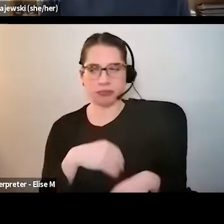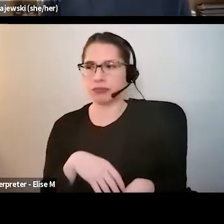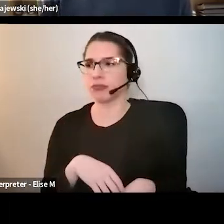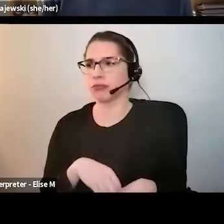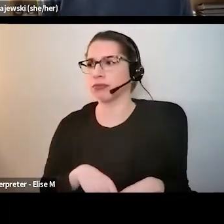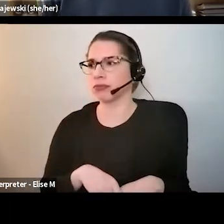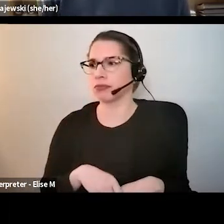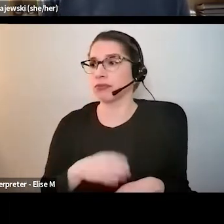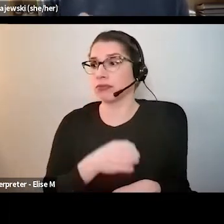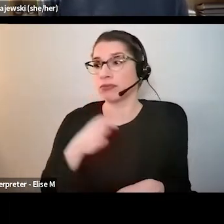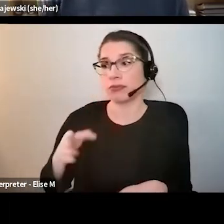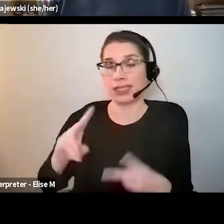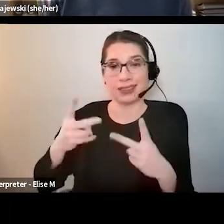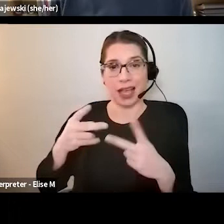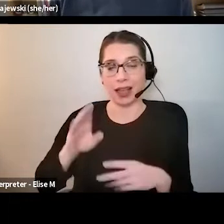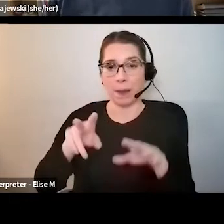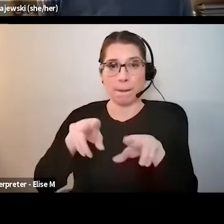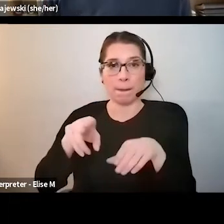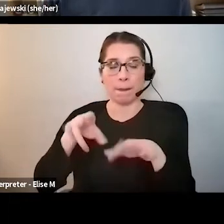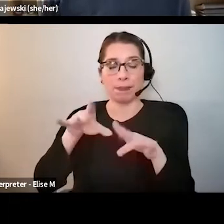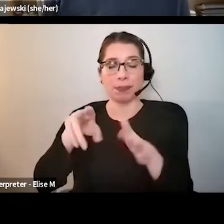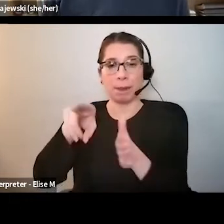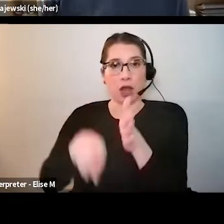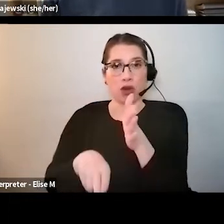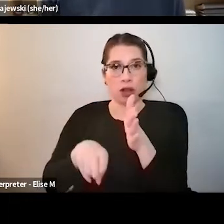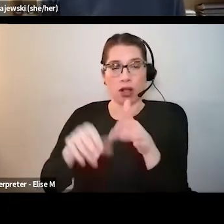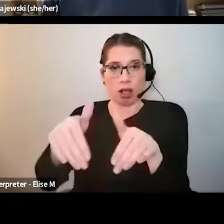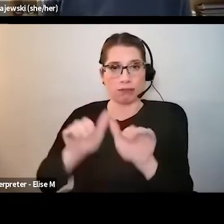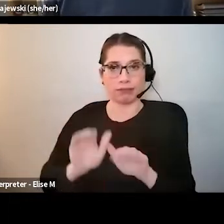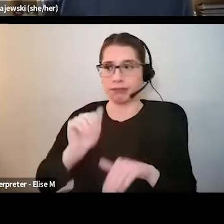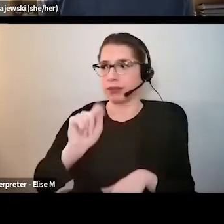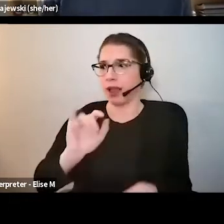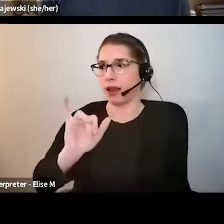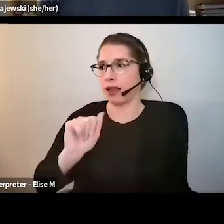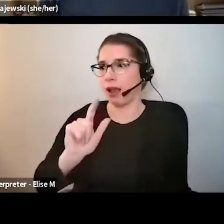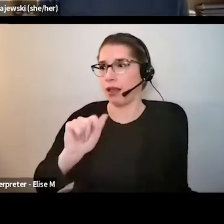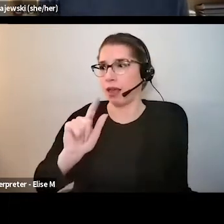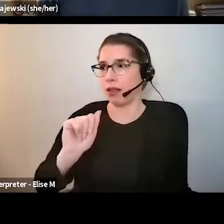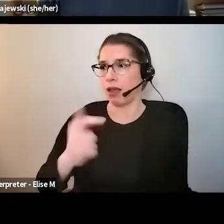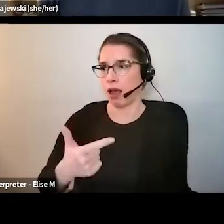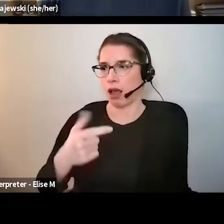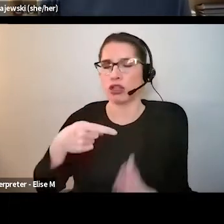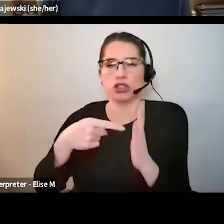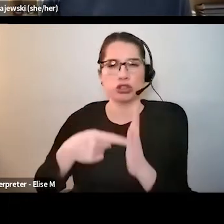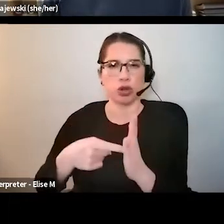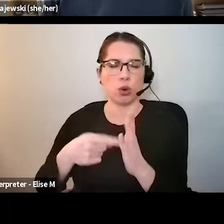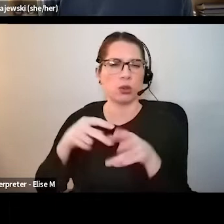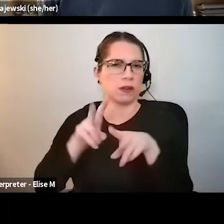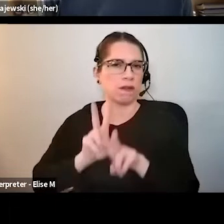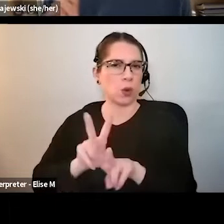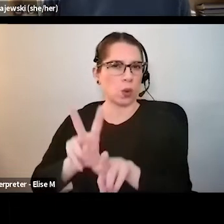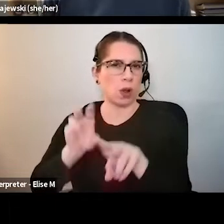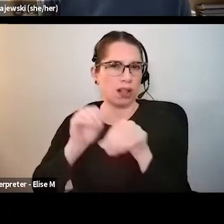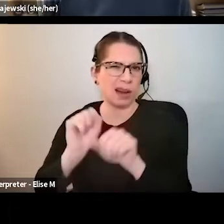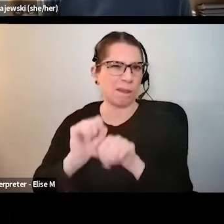at Yalalag on the right captures a funerary procession in the mountainous terrain of Oaxaca and